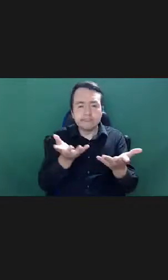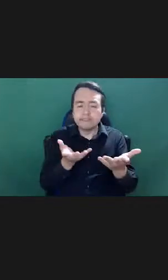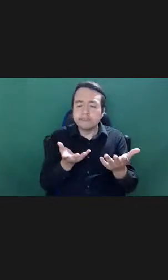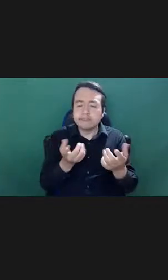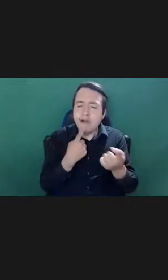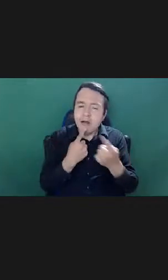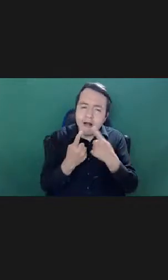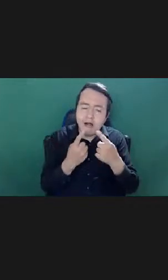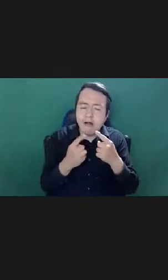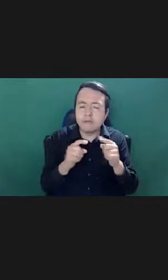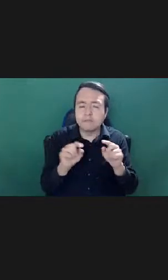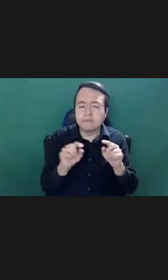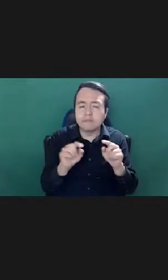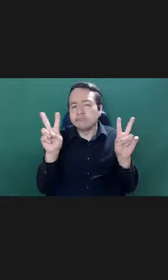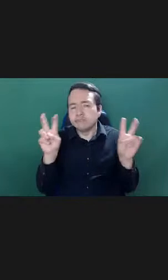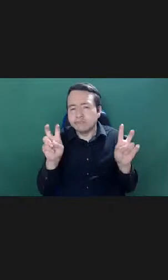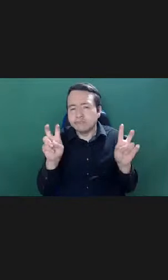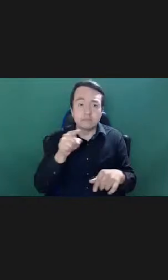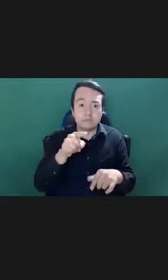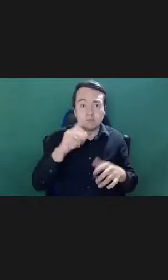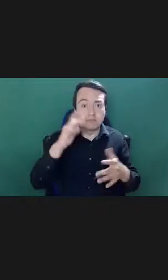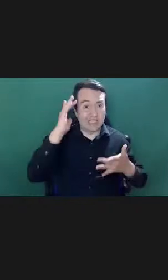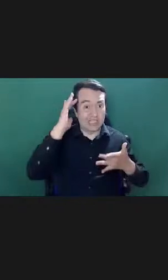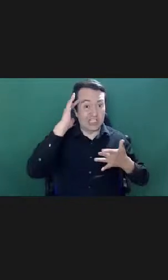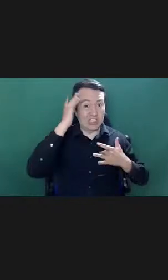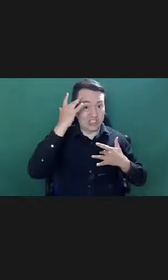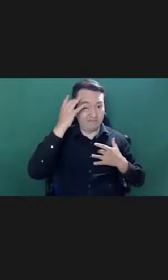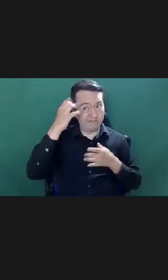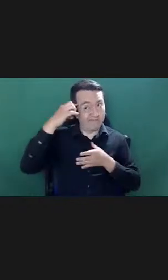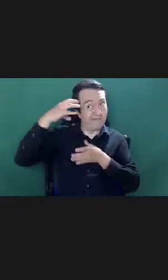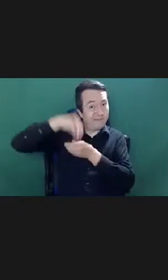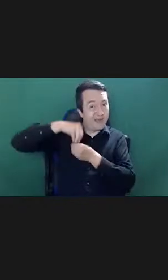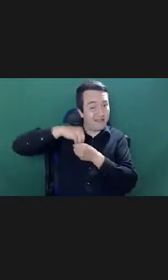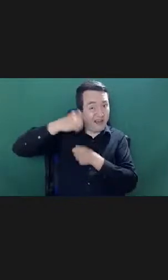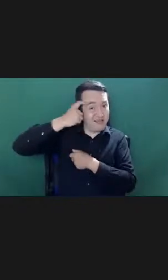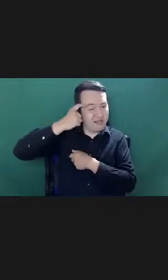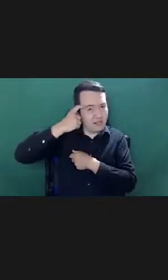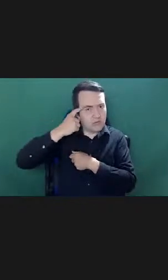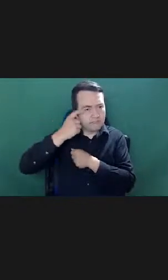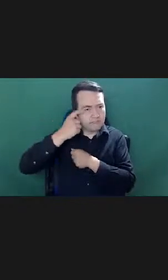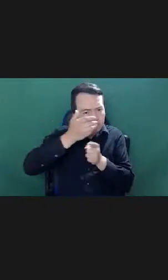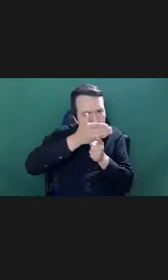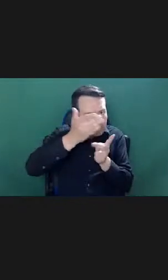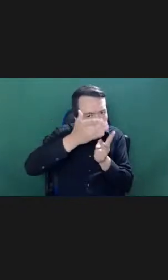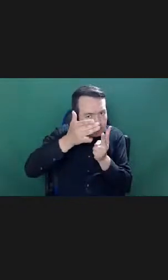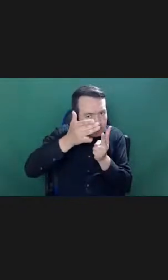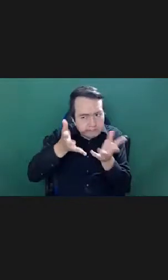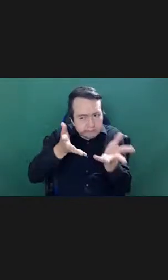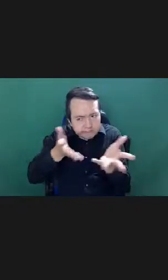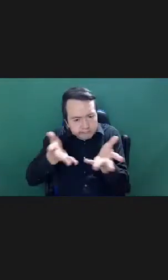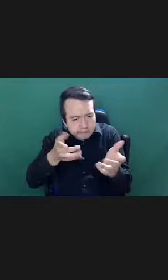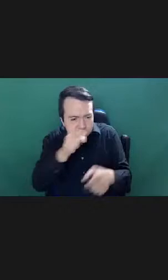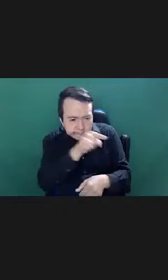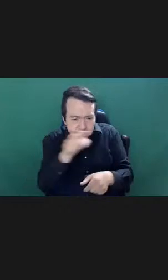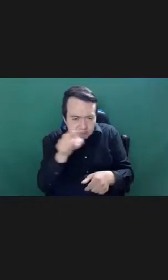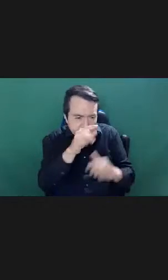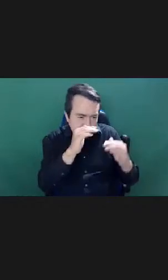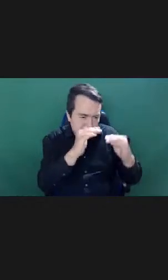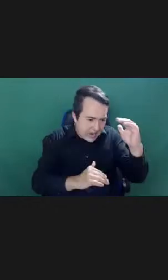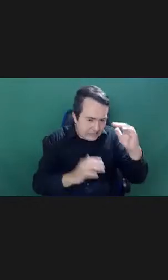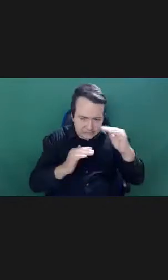to describe the disproportion of the imbalance between the disease burden and expenditures in mental